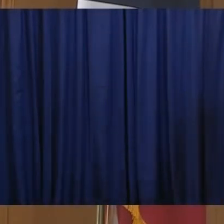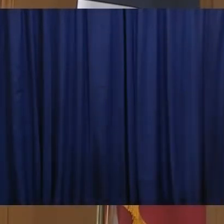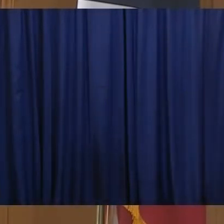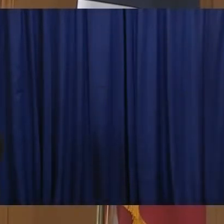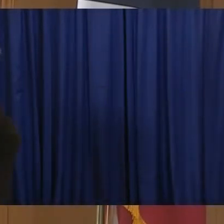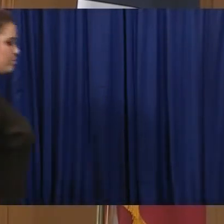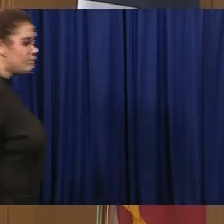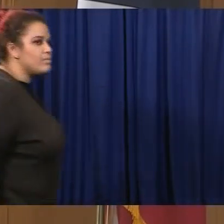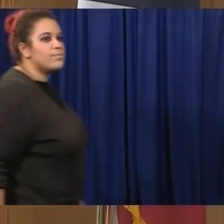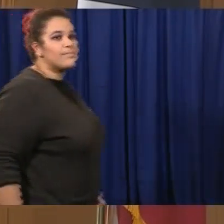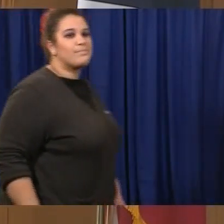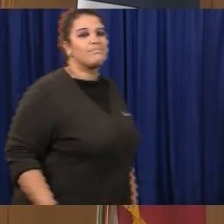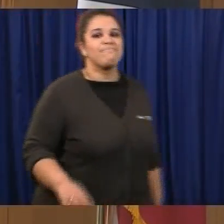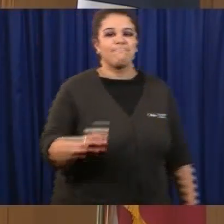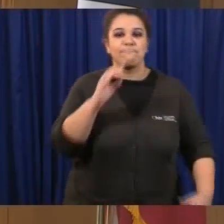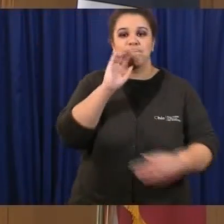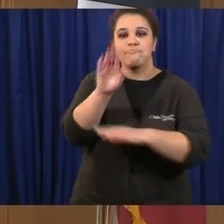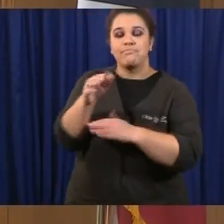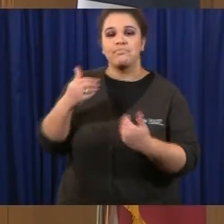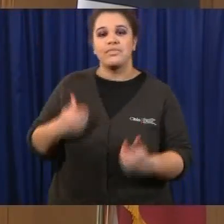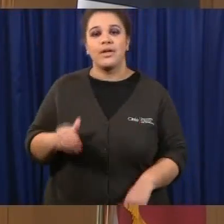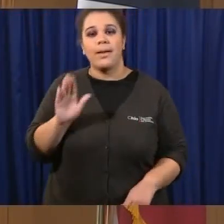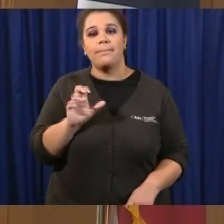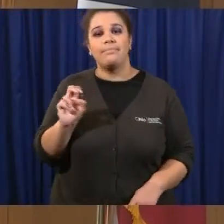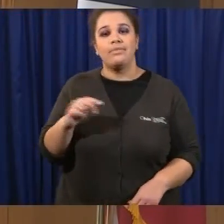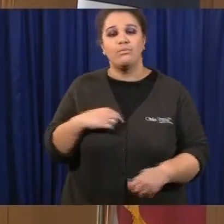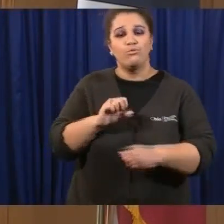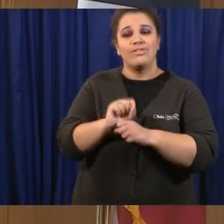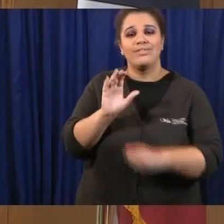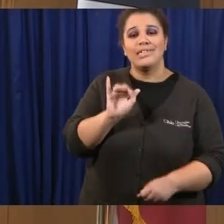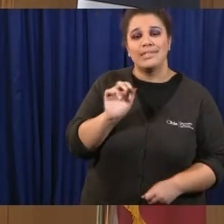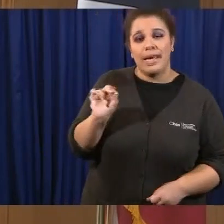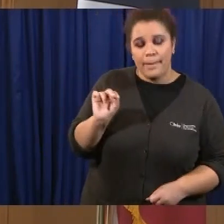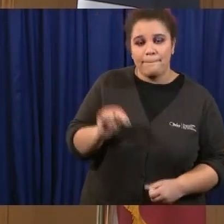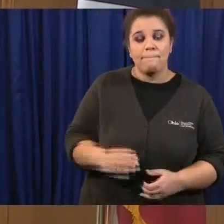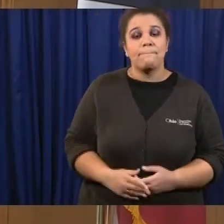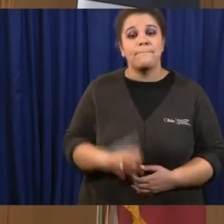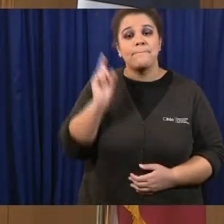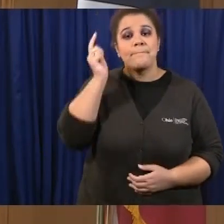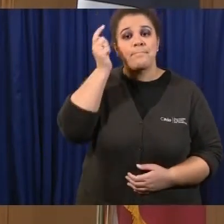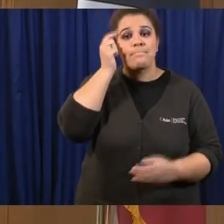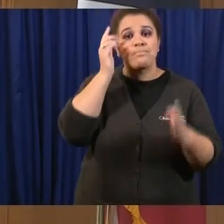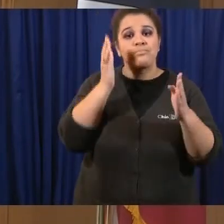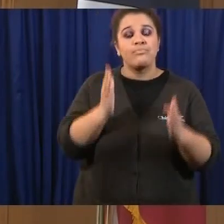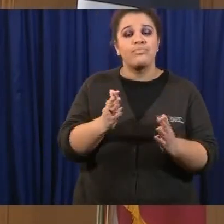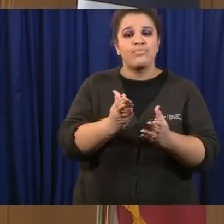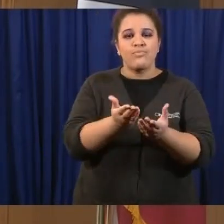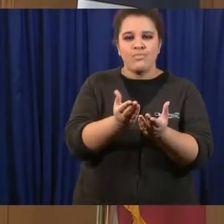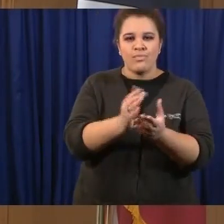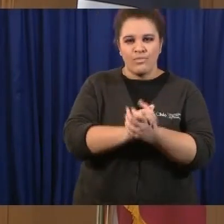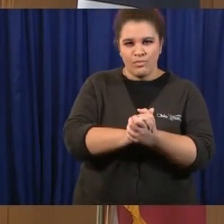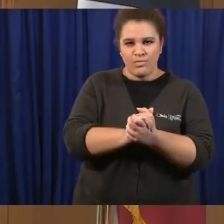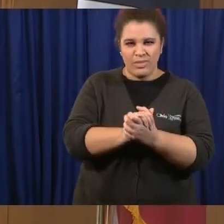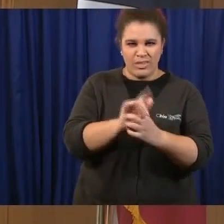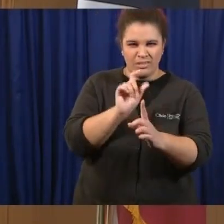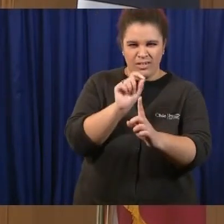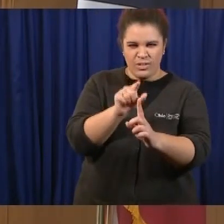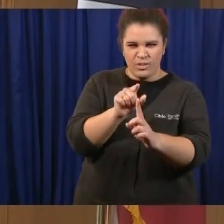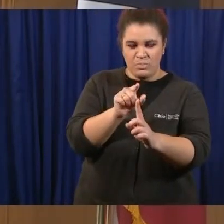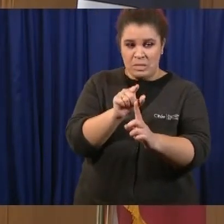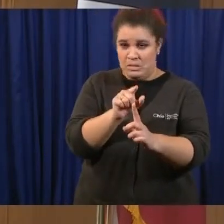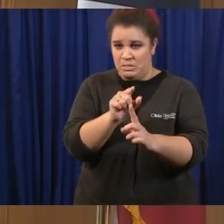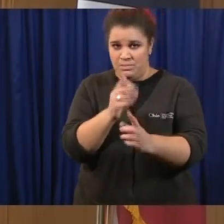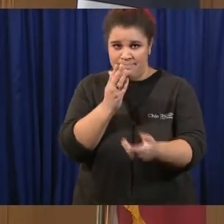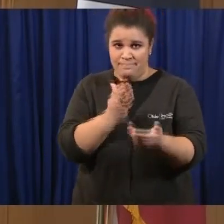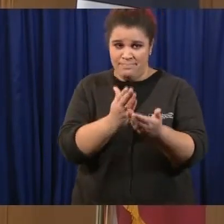Good afternoon, Ben Schwartz with WCPO in Cincinnati. Governor DeWine, I want to direct this question to you, but if